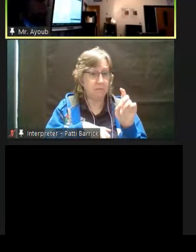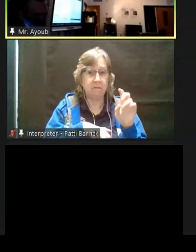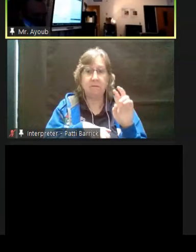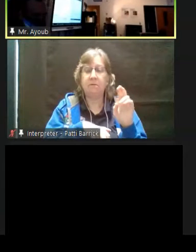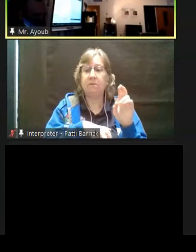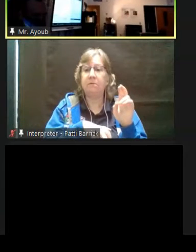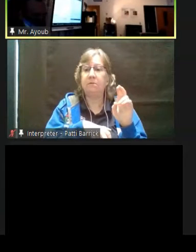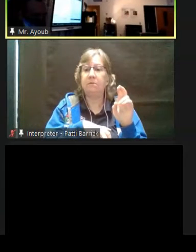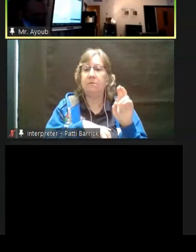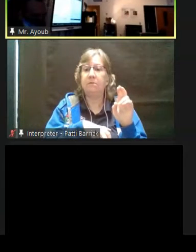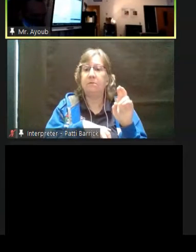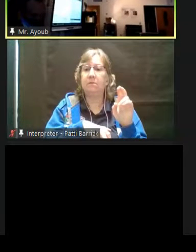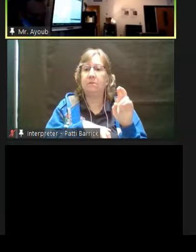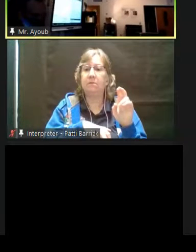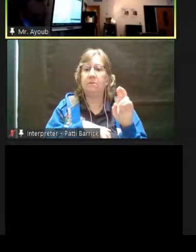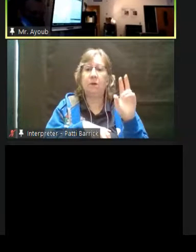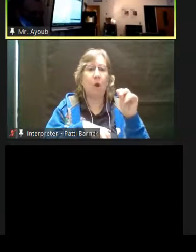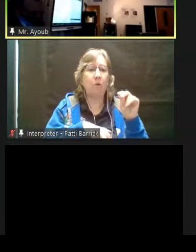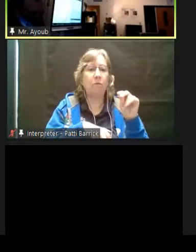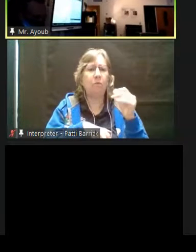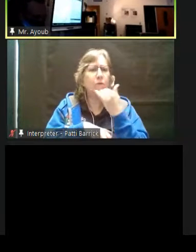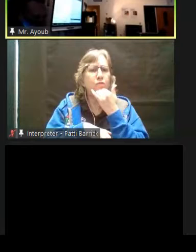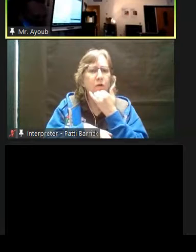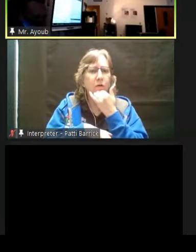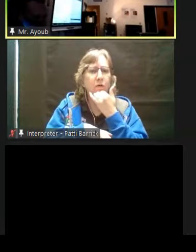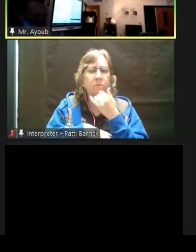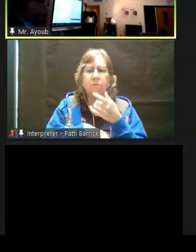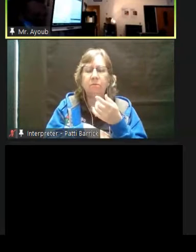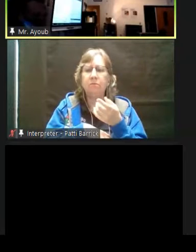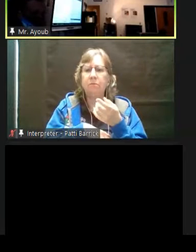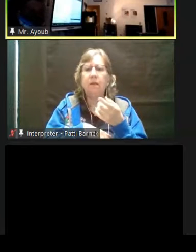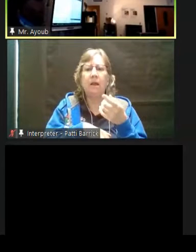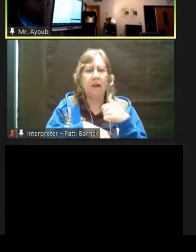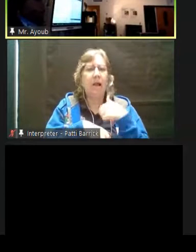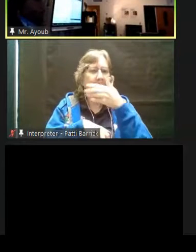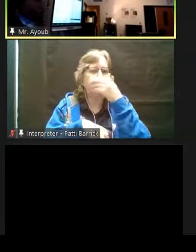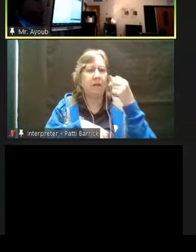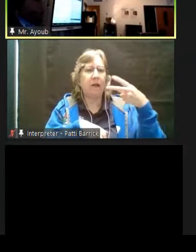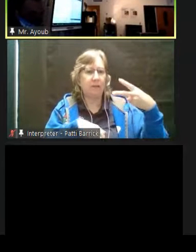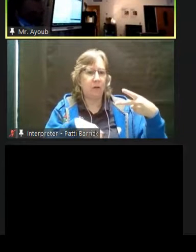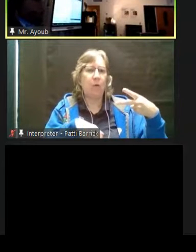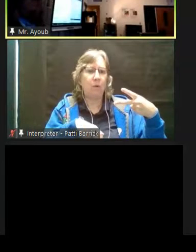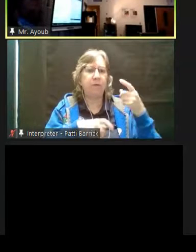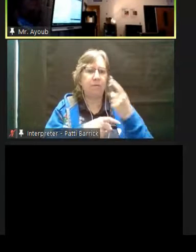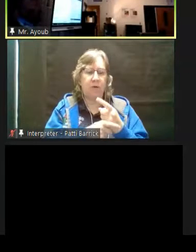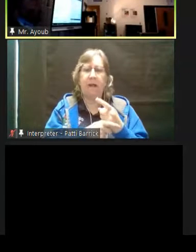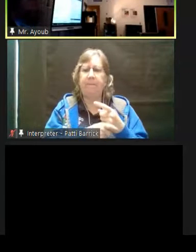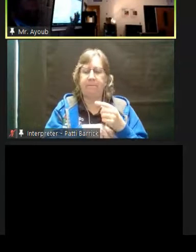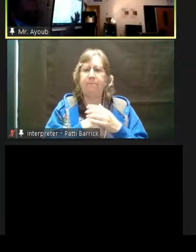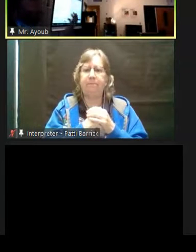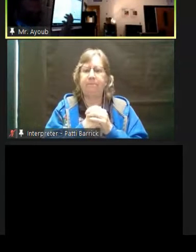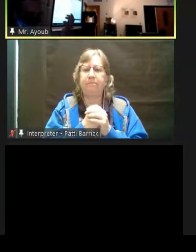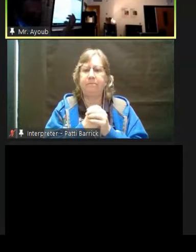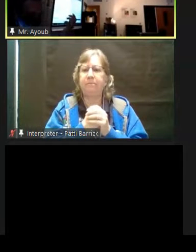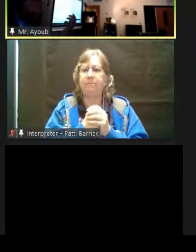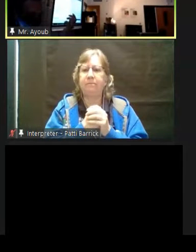I'm gonna space it so you guys can see. What's wrong? Right, if I didn't close it? Yep, if I didn't close, I'll get like a whole